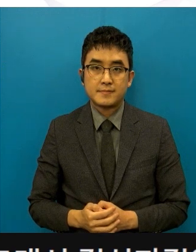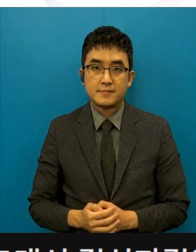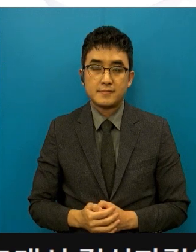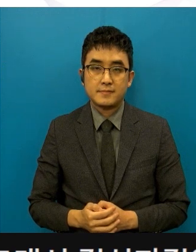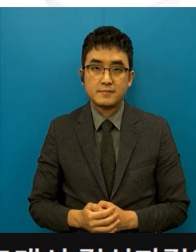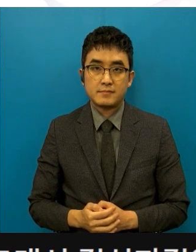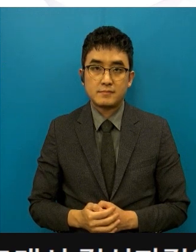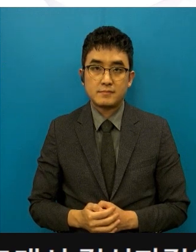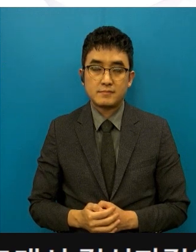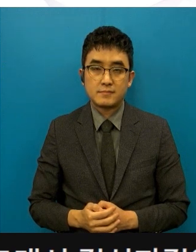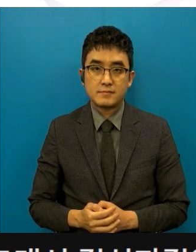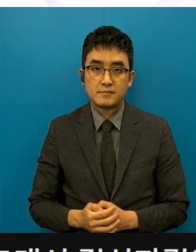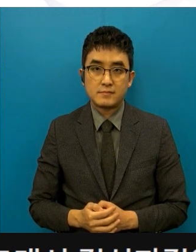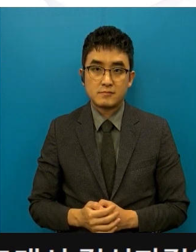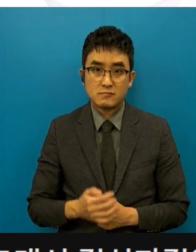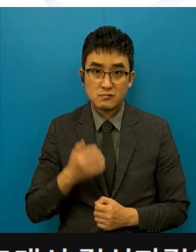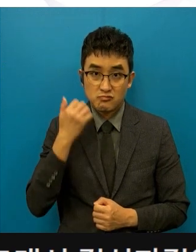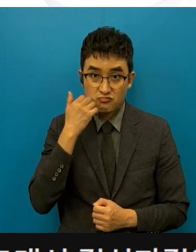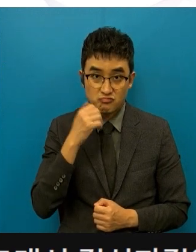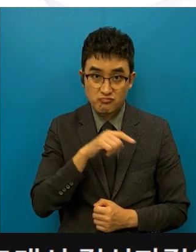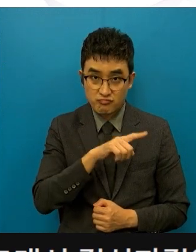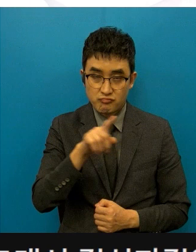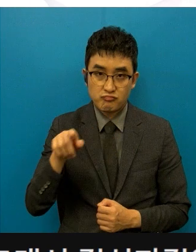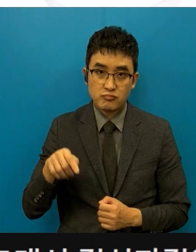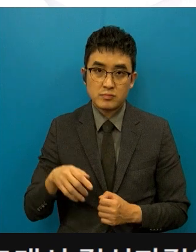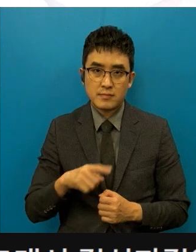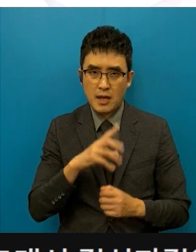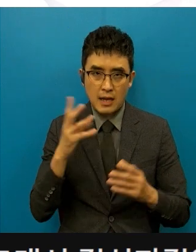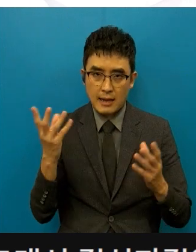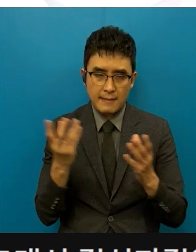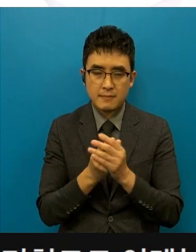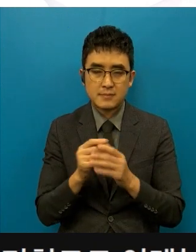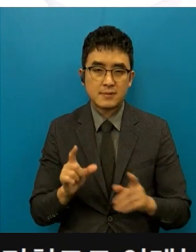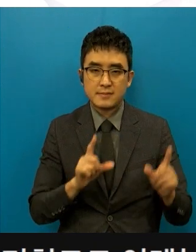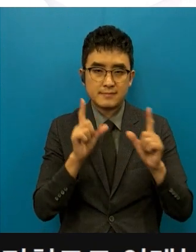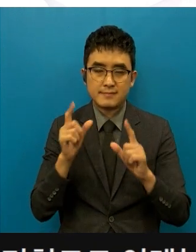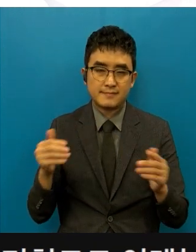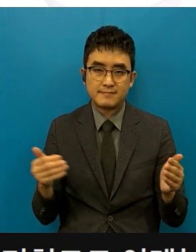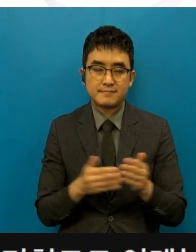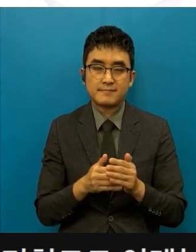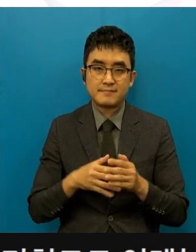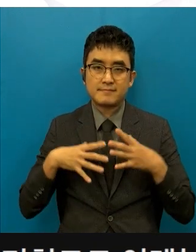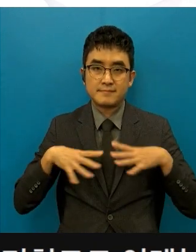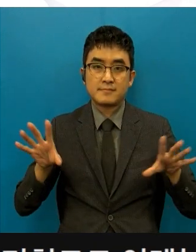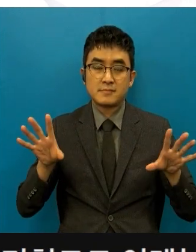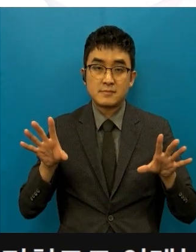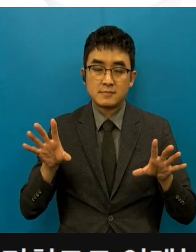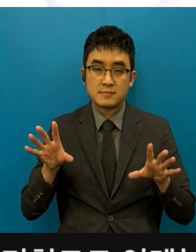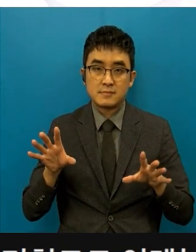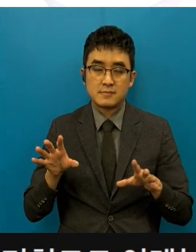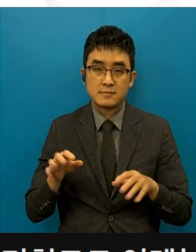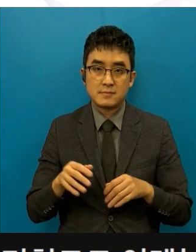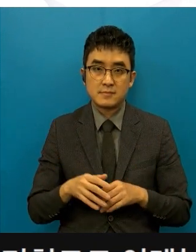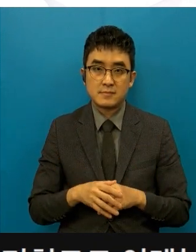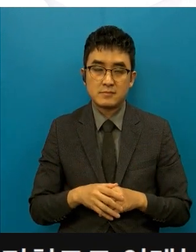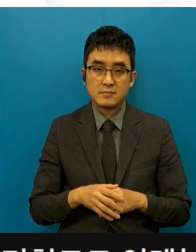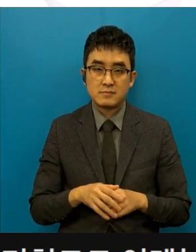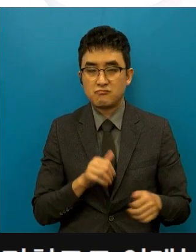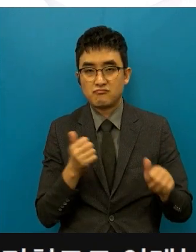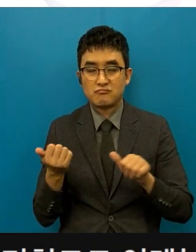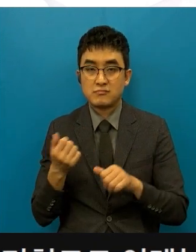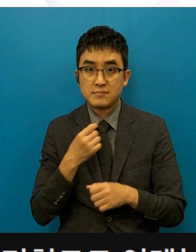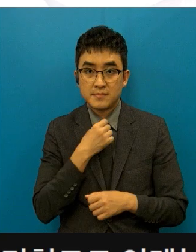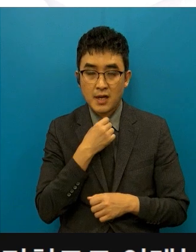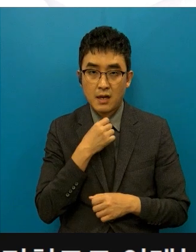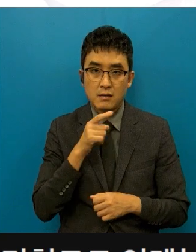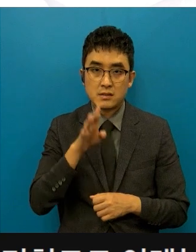Where does it end? We should keep statistics and see, and also take lessons